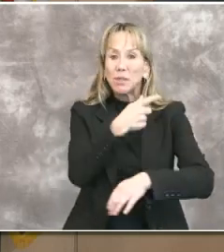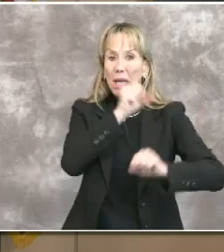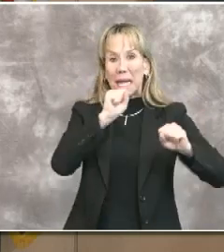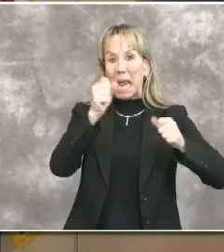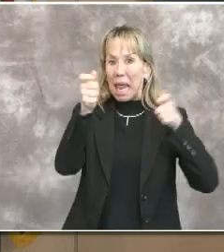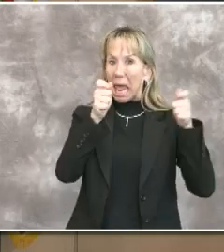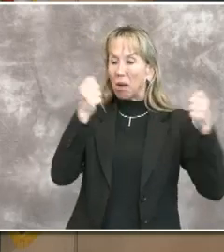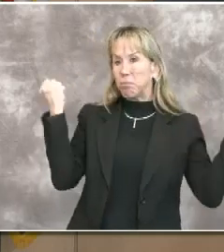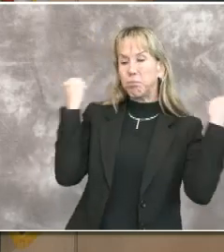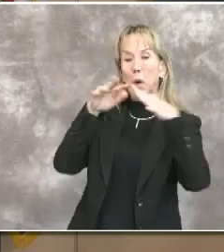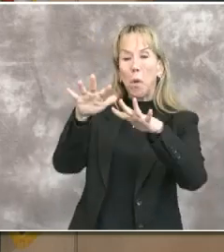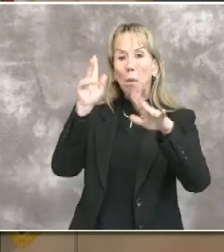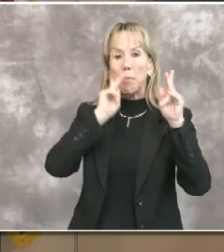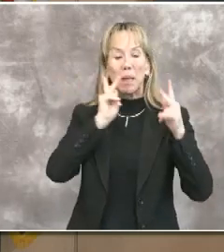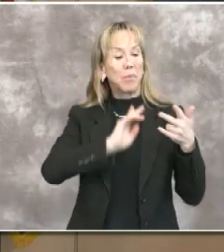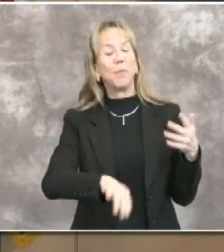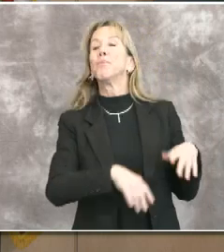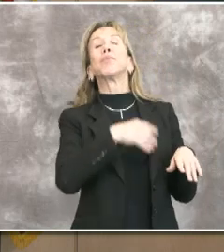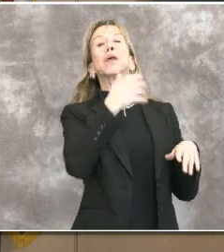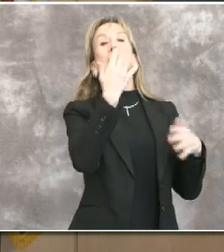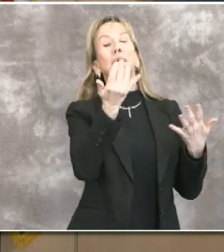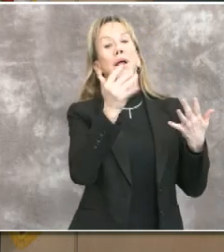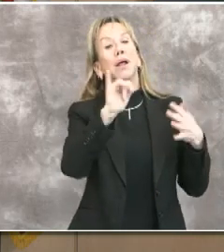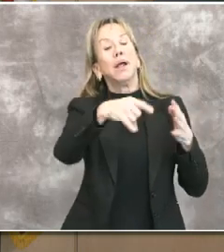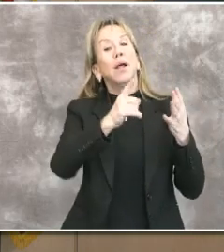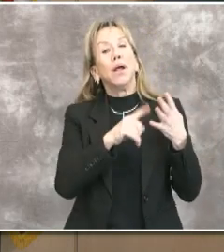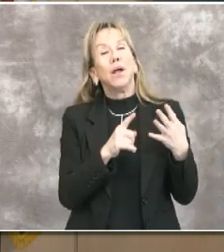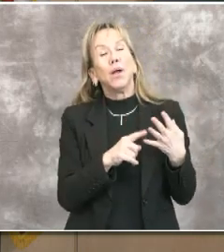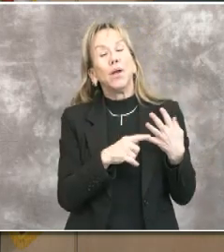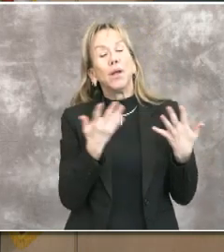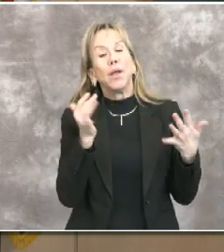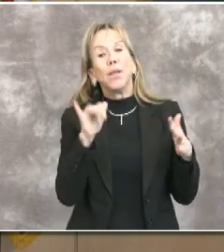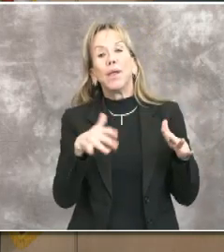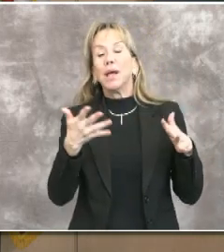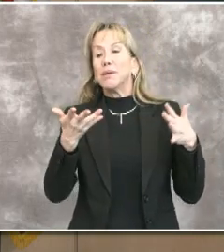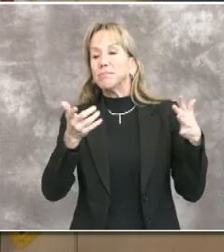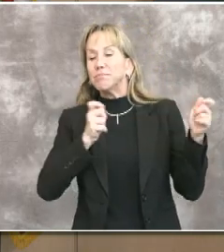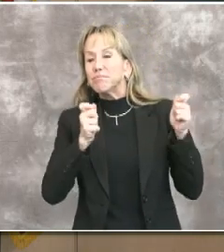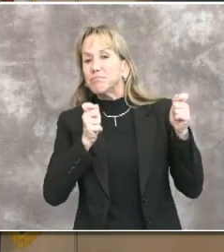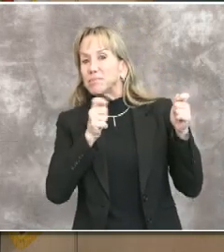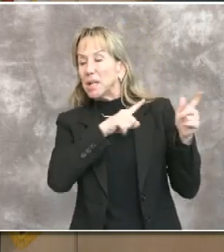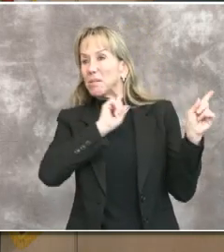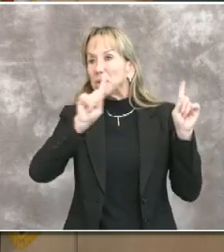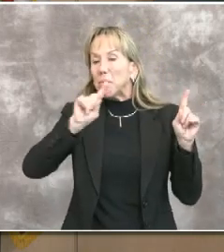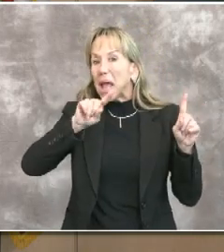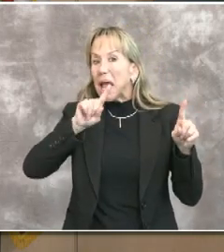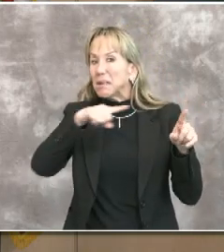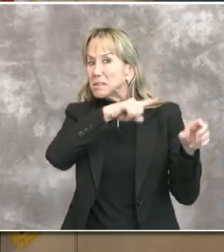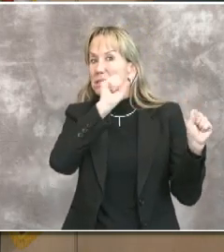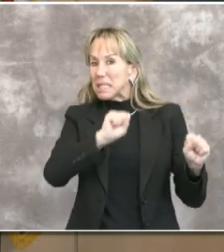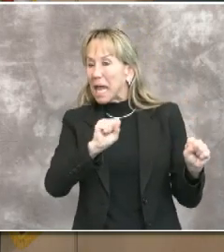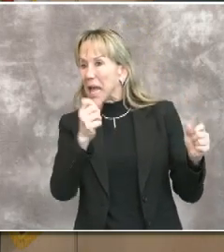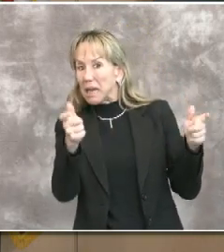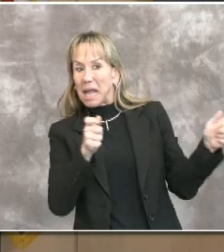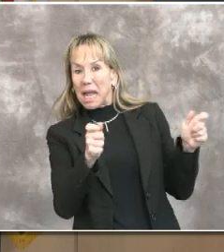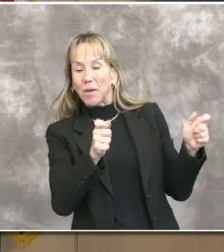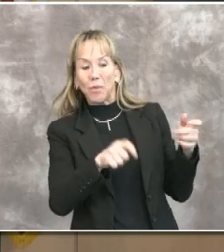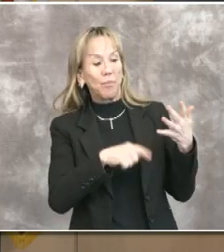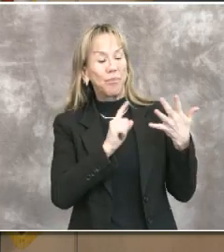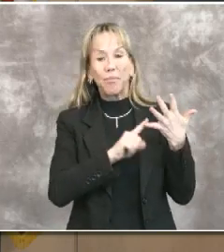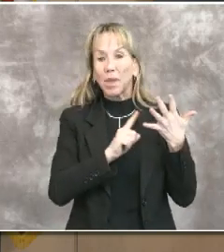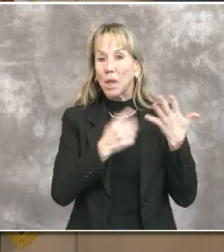4th, the ability to develop therapeutics to meet the demand. 5th, the ability for businesses, schools, and child care